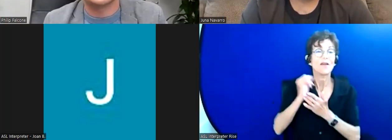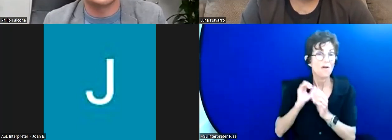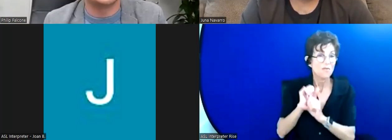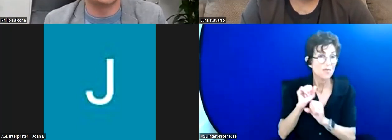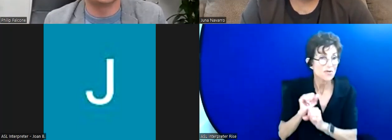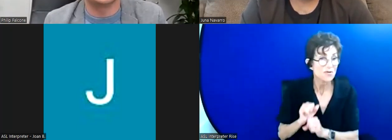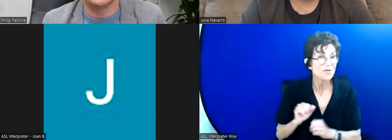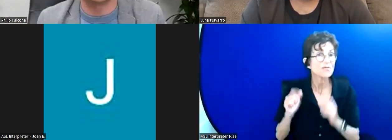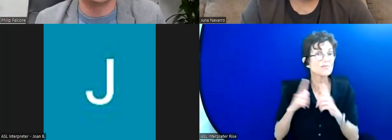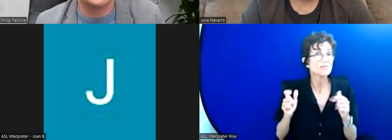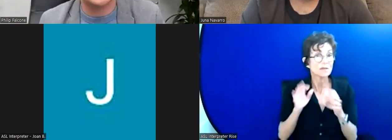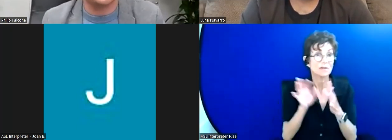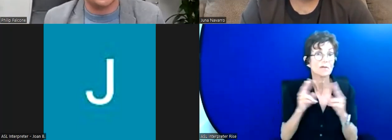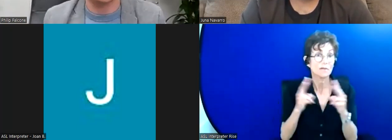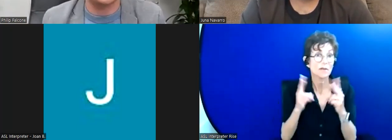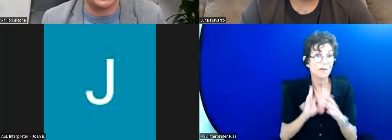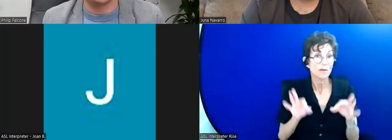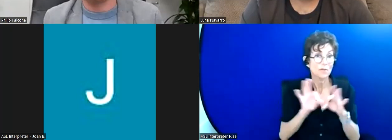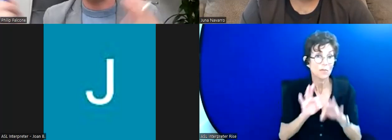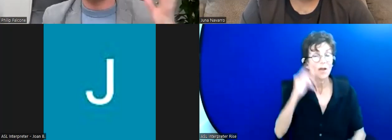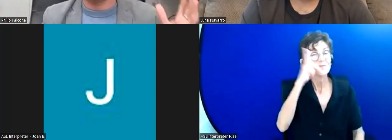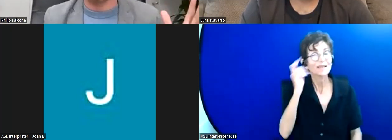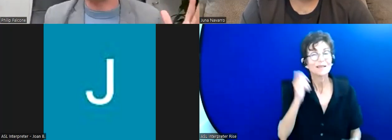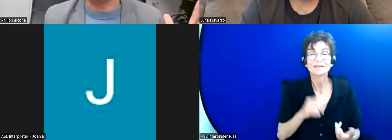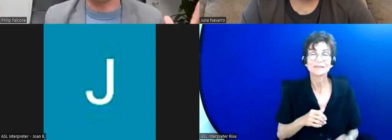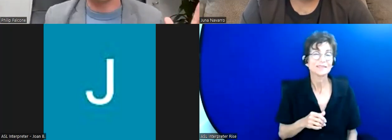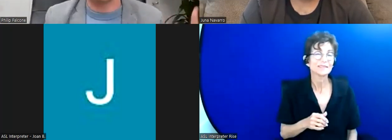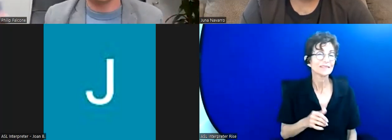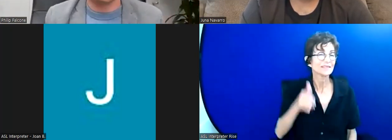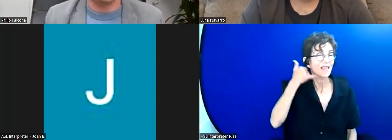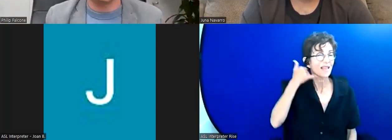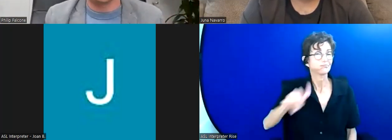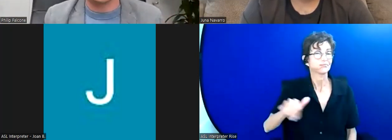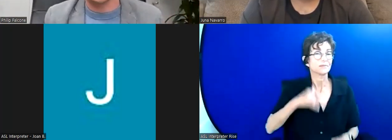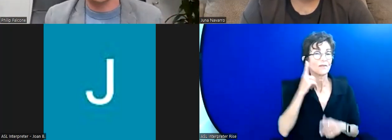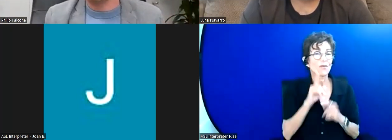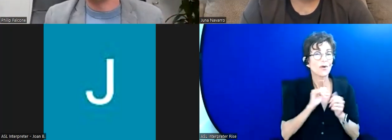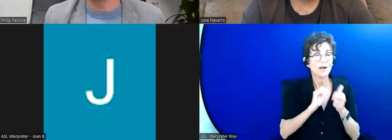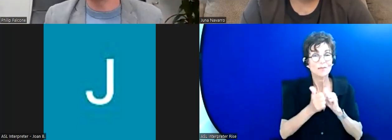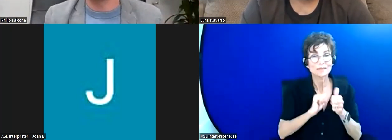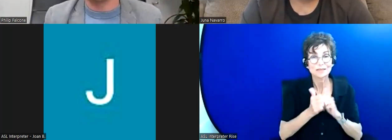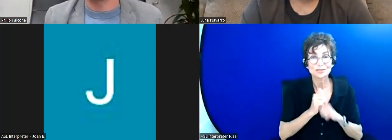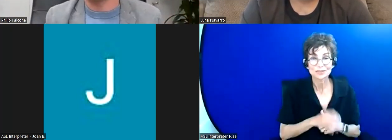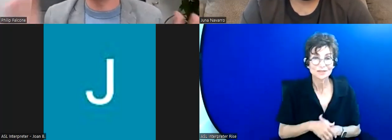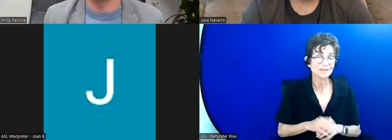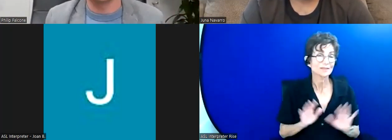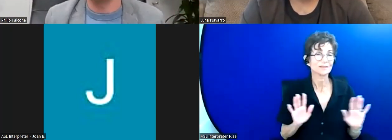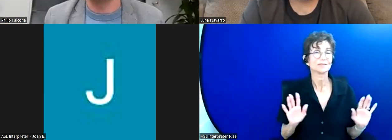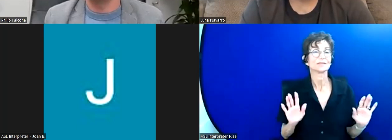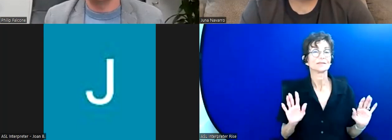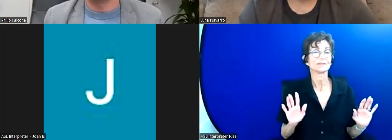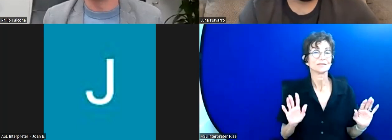like competitions for artwork. You know, for if we have a wall, for example, at least at Beautify Riverside, we'll never do it as a